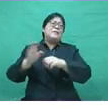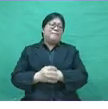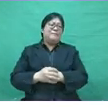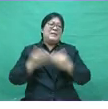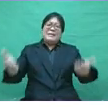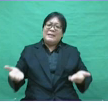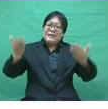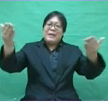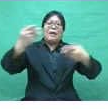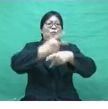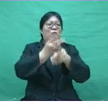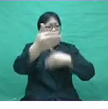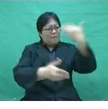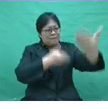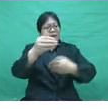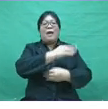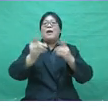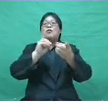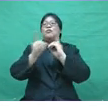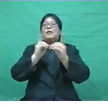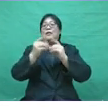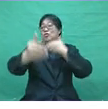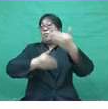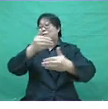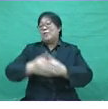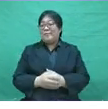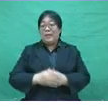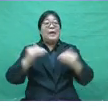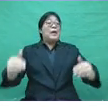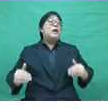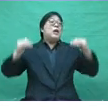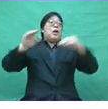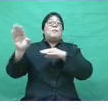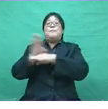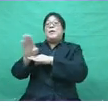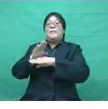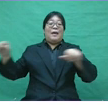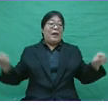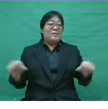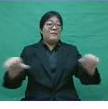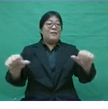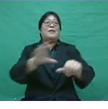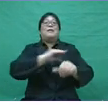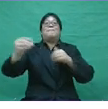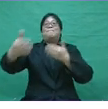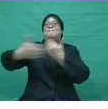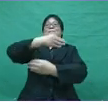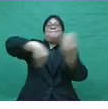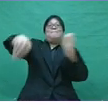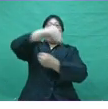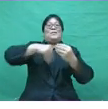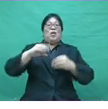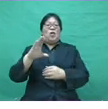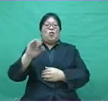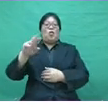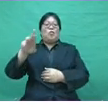uplifting productivity and digitalization, enhancing entrepreneurial activities, and reviving consumer